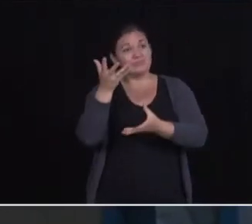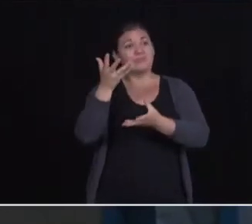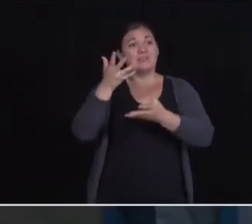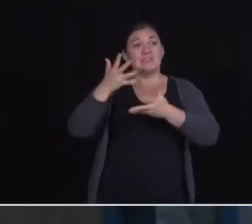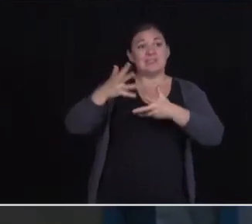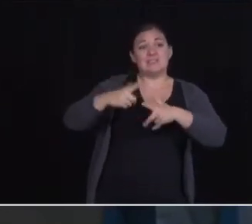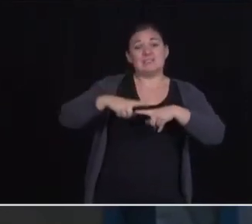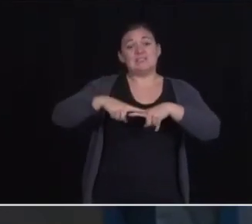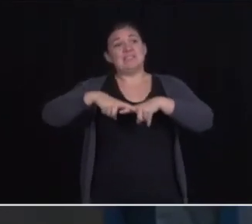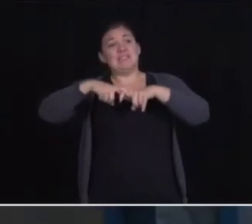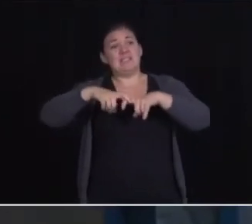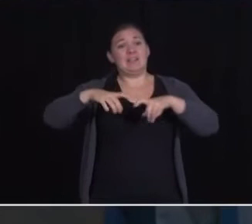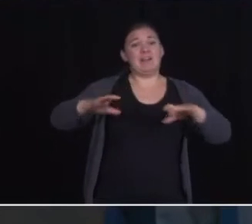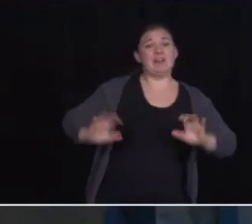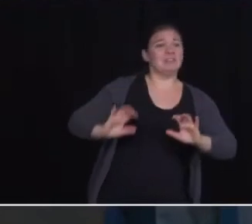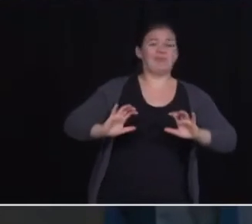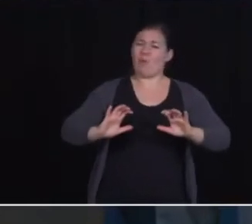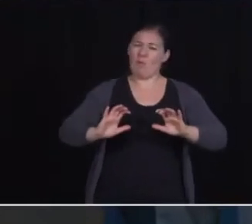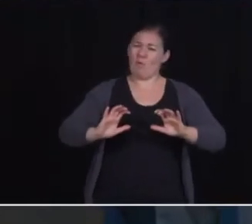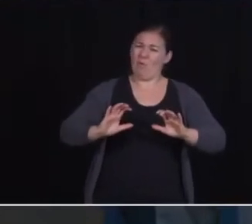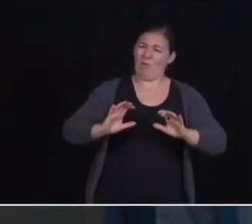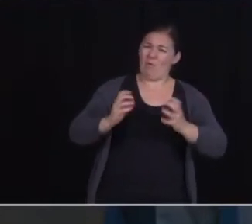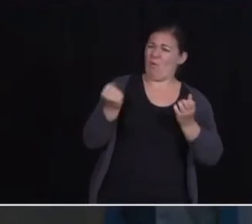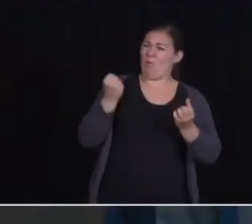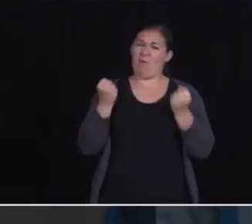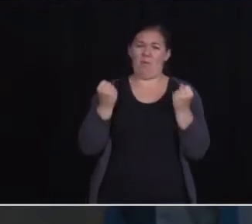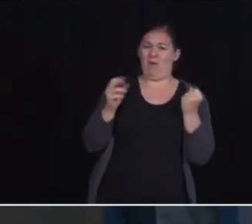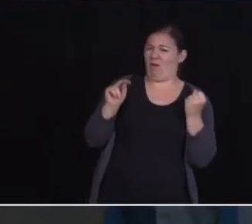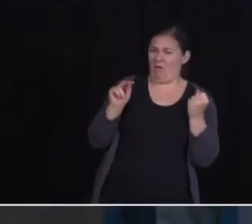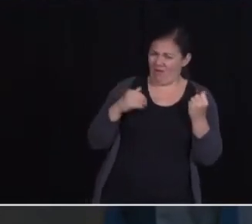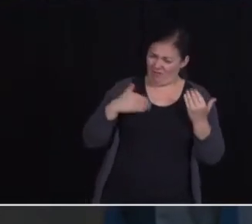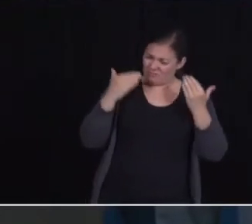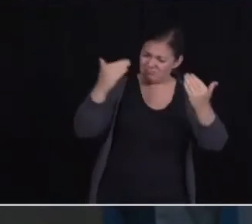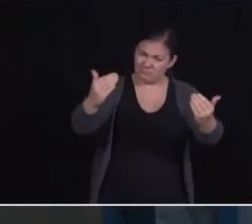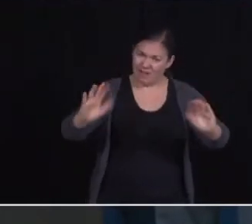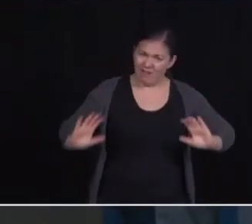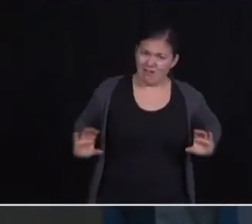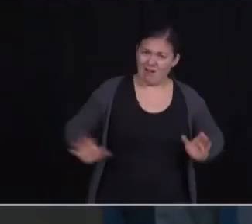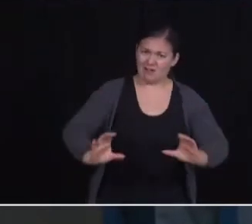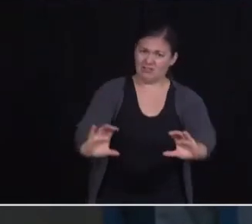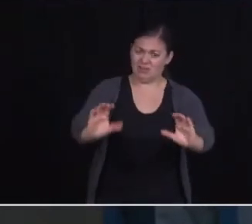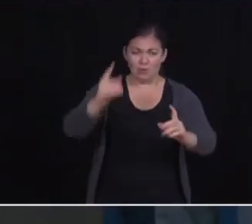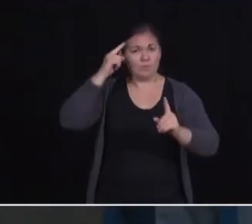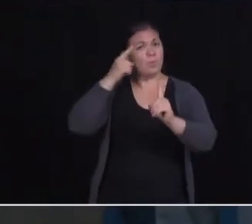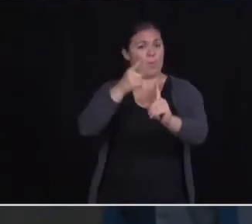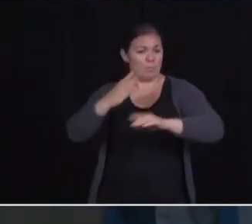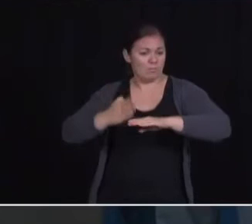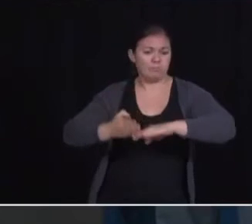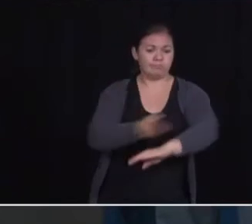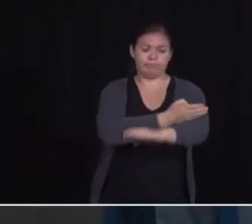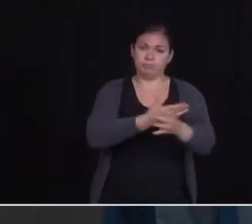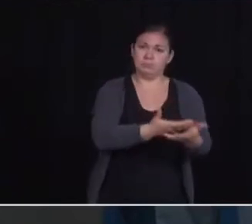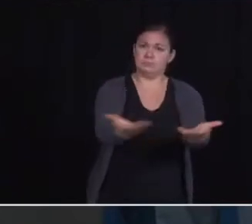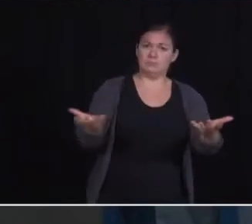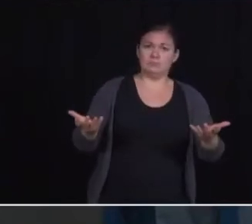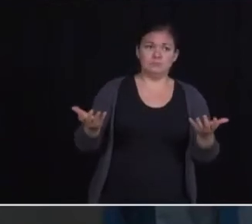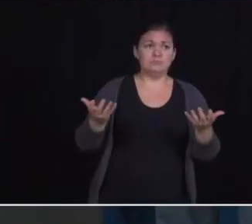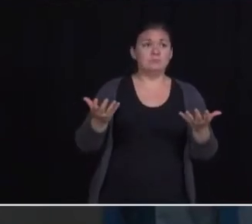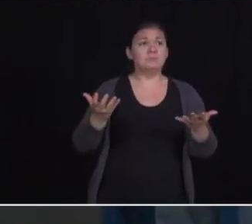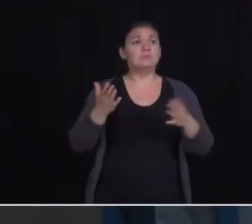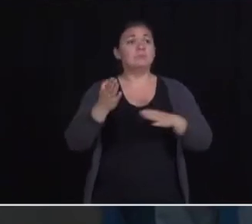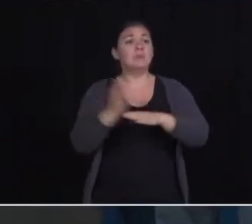to protect the safety of our province. But before doing so, I've always said I have to see